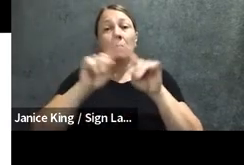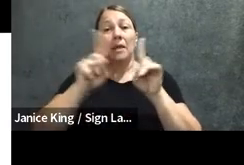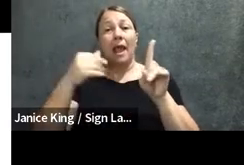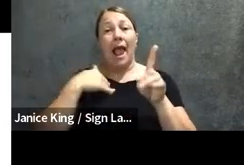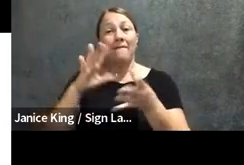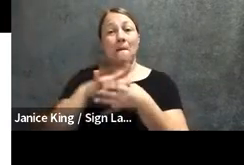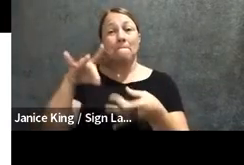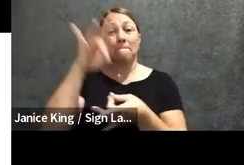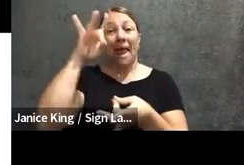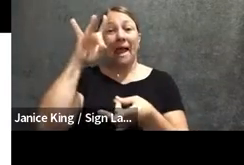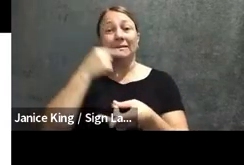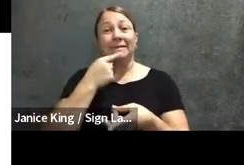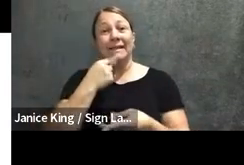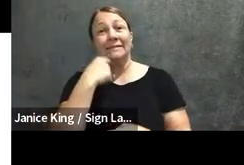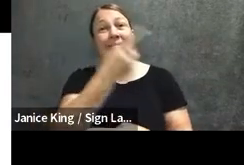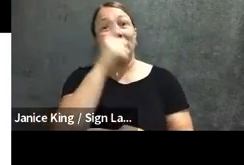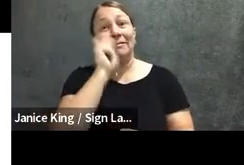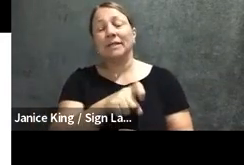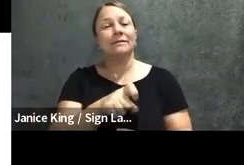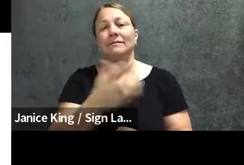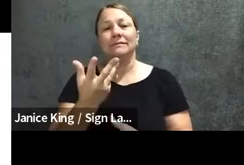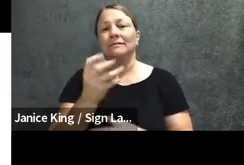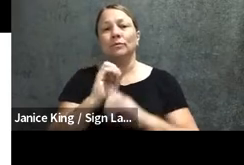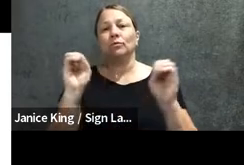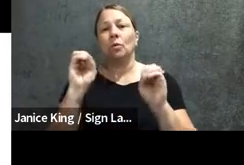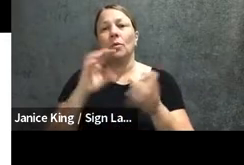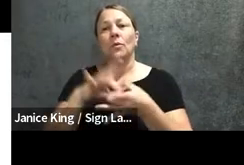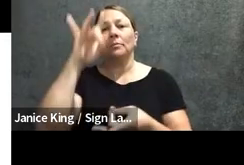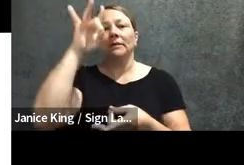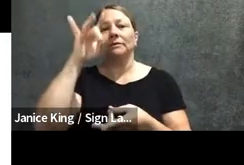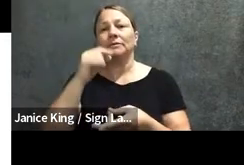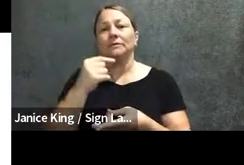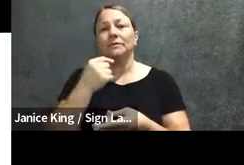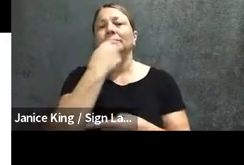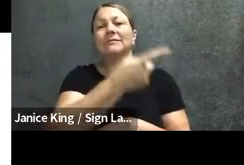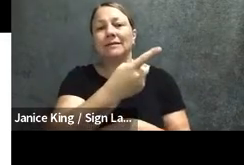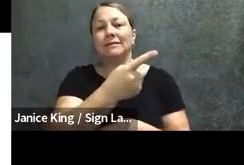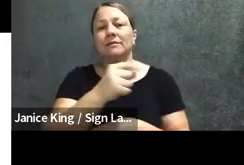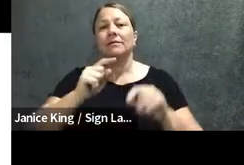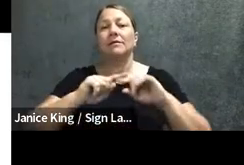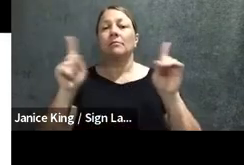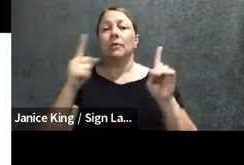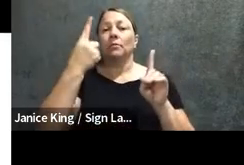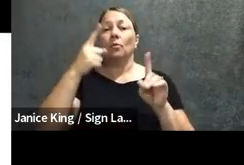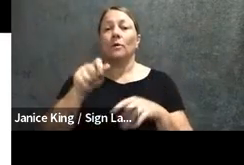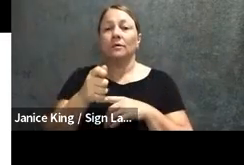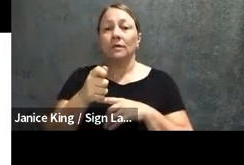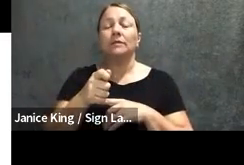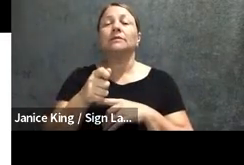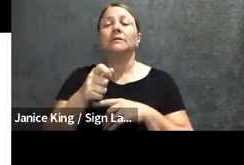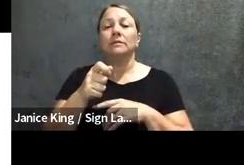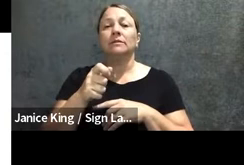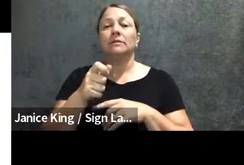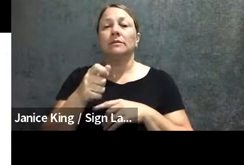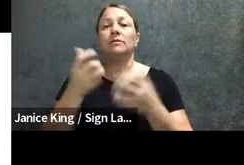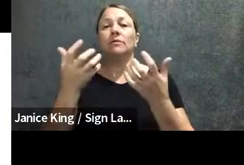If the circumstances are such that the employee should reasonably know the person needs an accommodation, they're going to be held accountable for that.